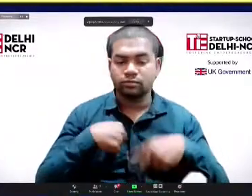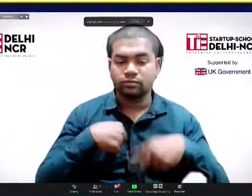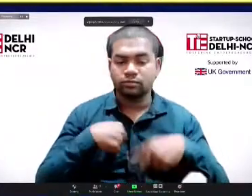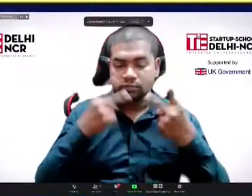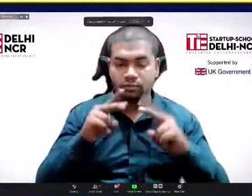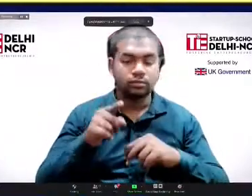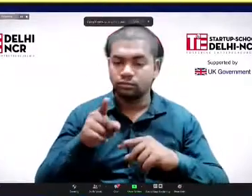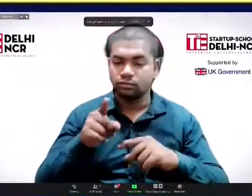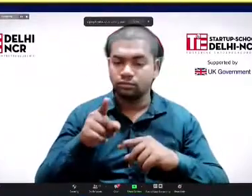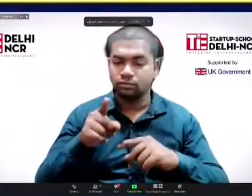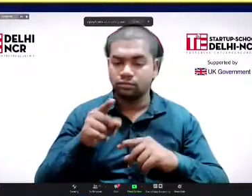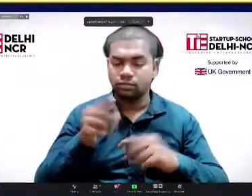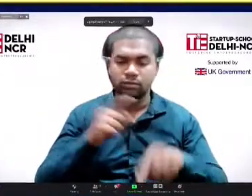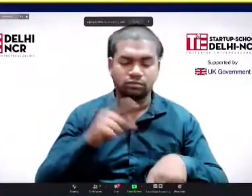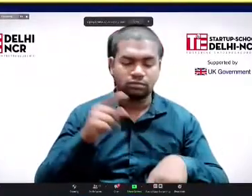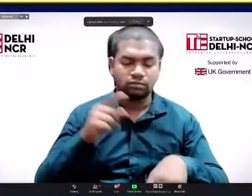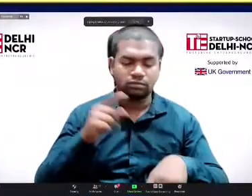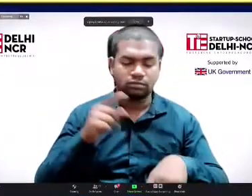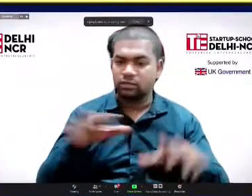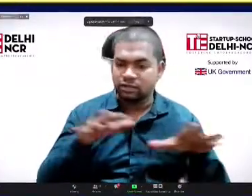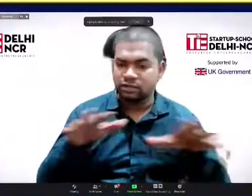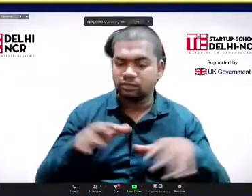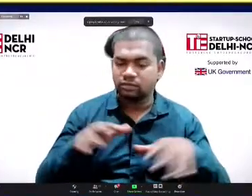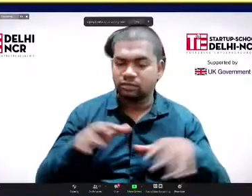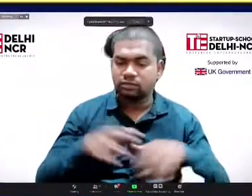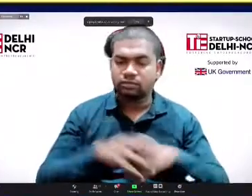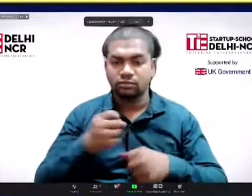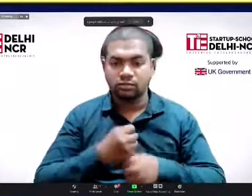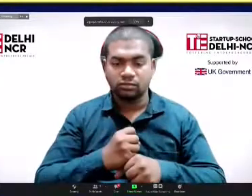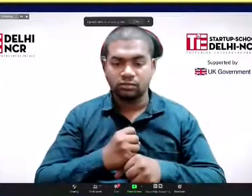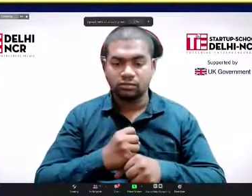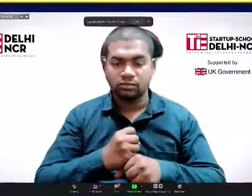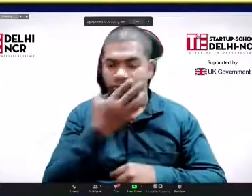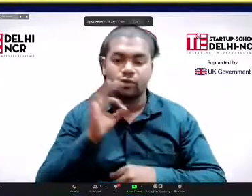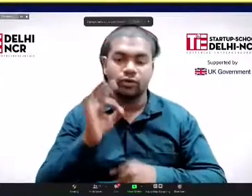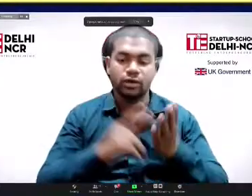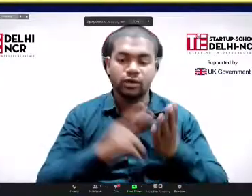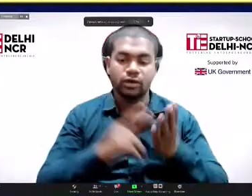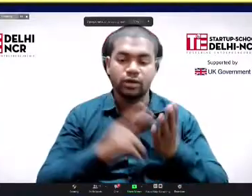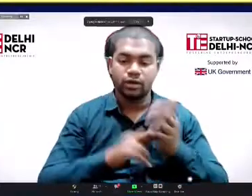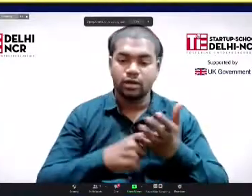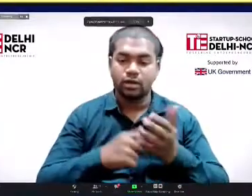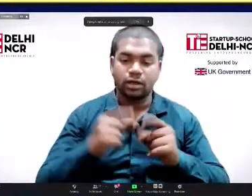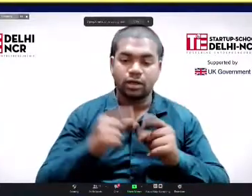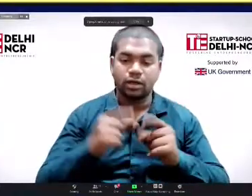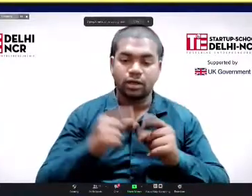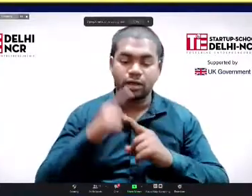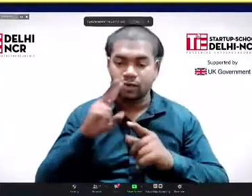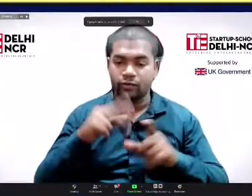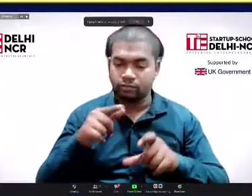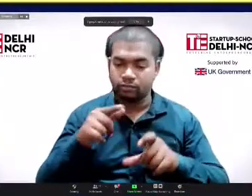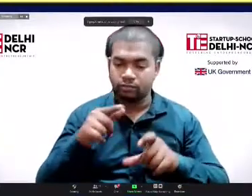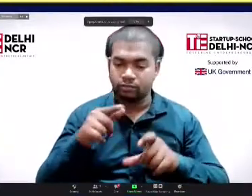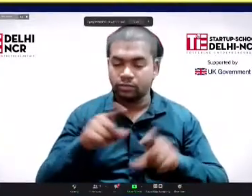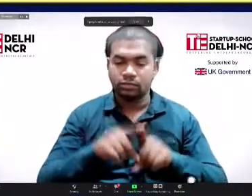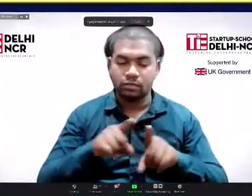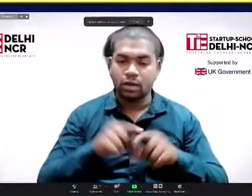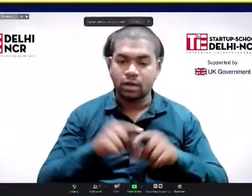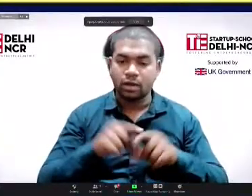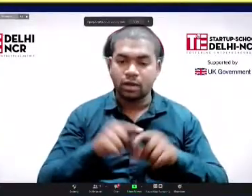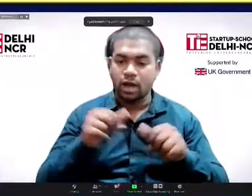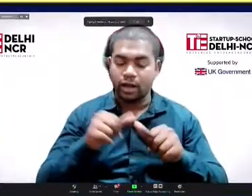almost disturbing, where you create a beautiful brand, you create a beautiful narrative, and then an advertising agency is brought in who's